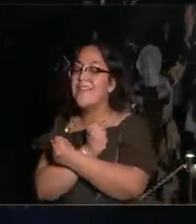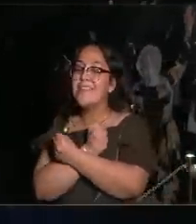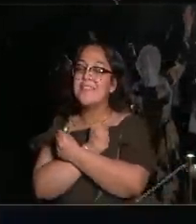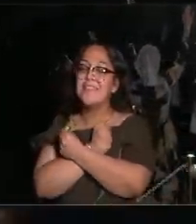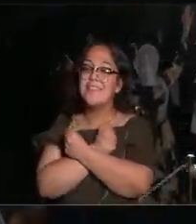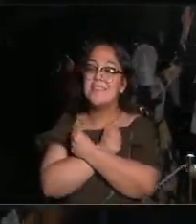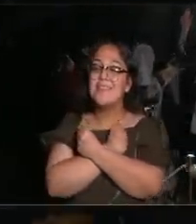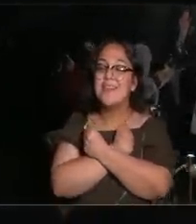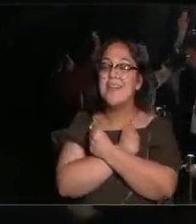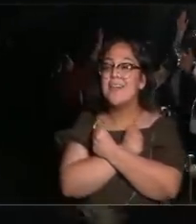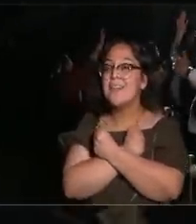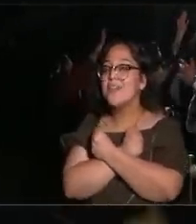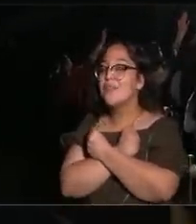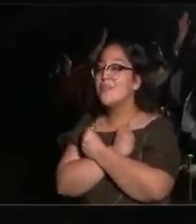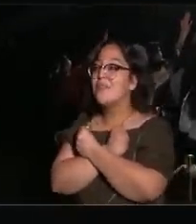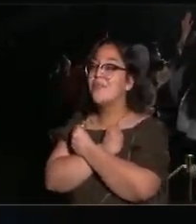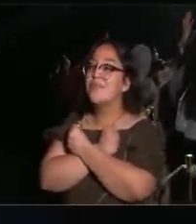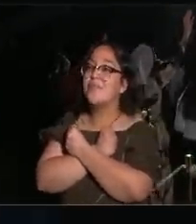love